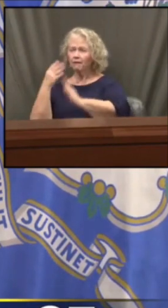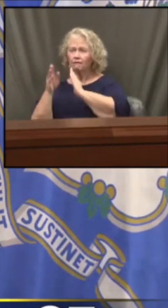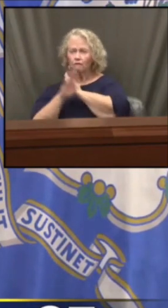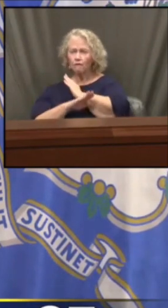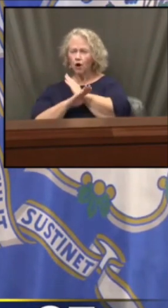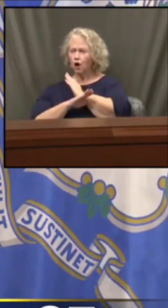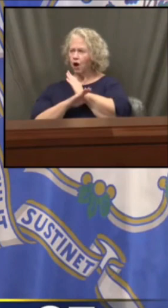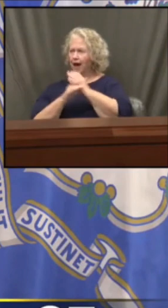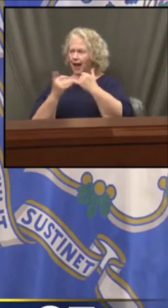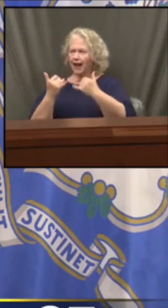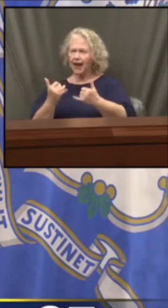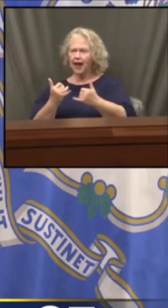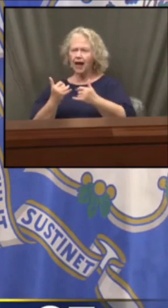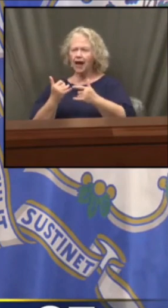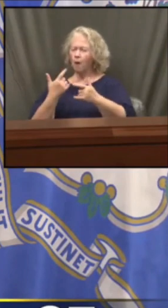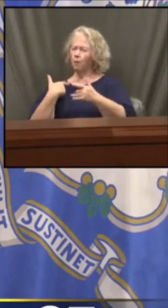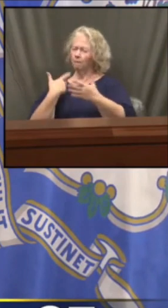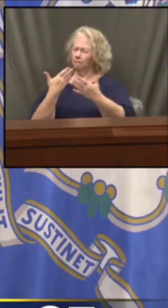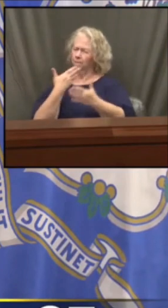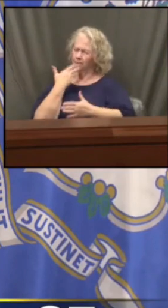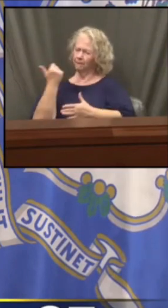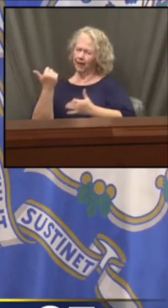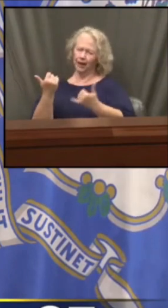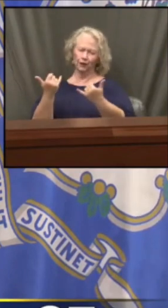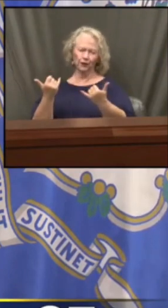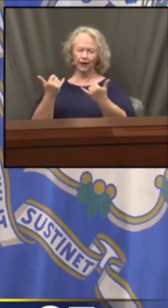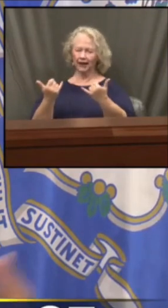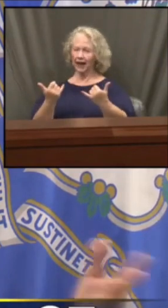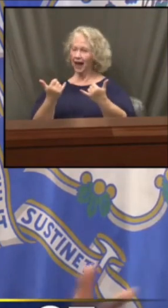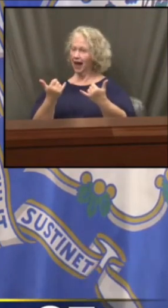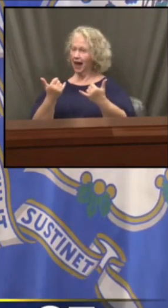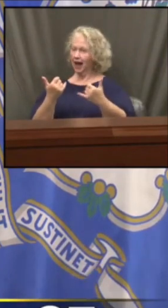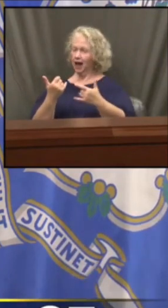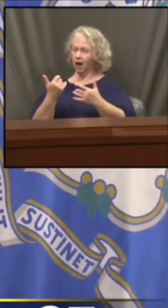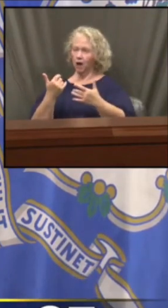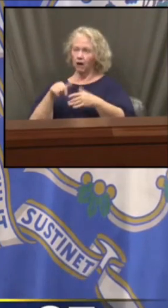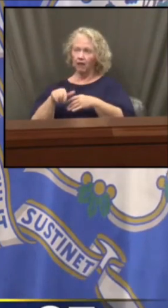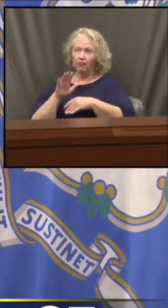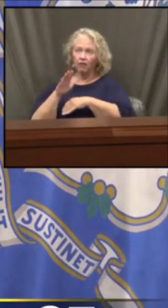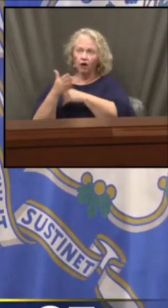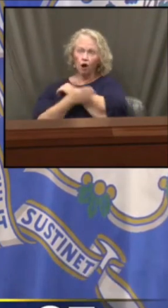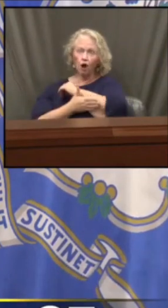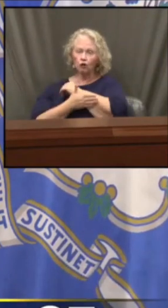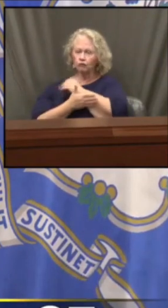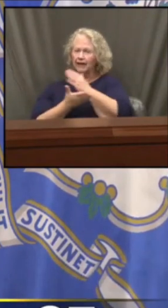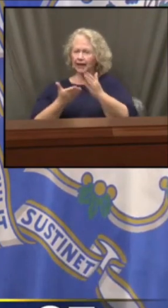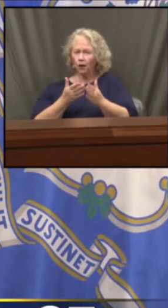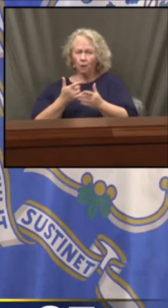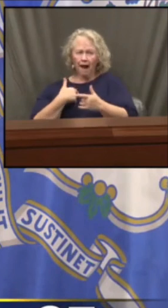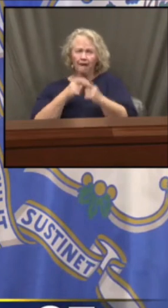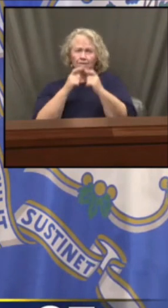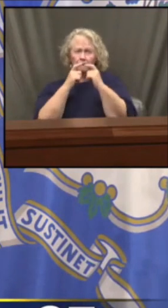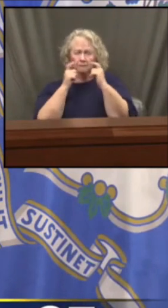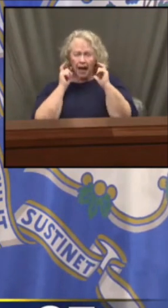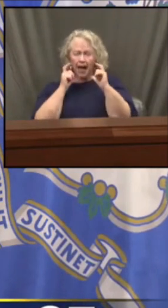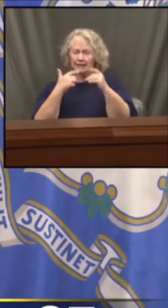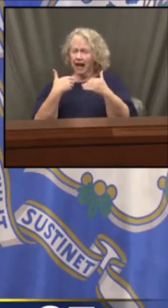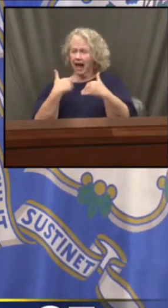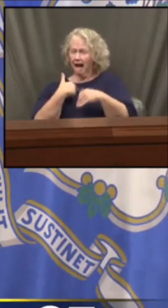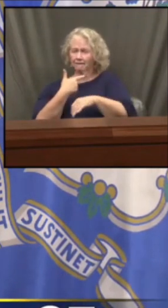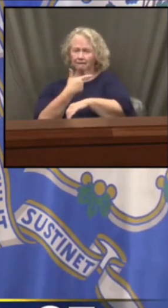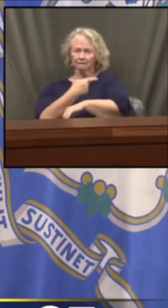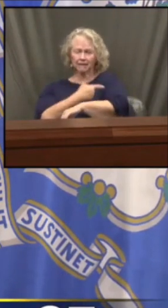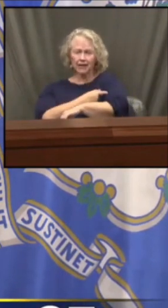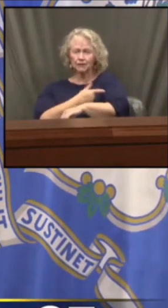We are so much better positioned than we were as a country and as we were as a state. We've got the masks, we've got the vaccines, we've